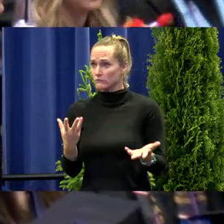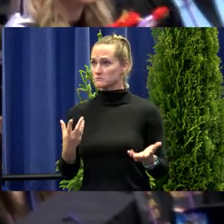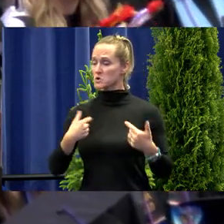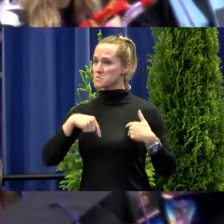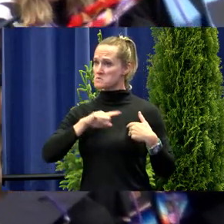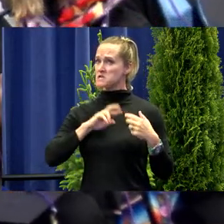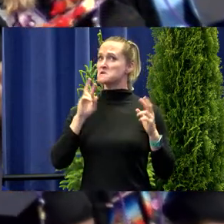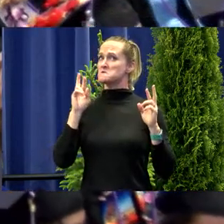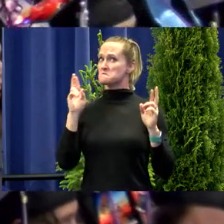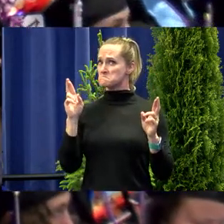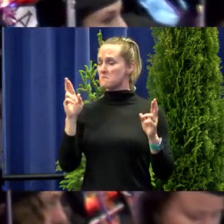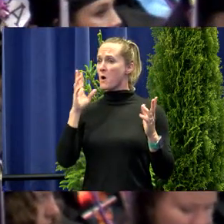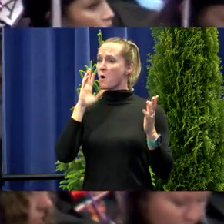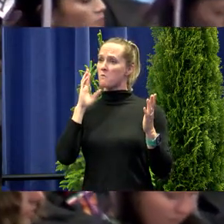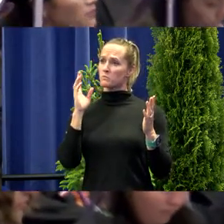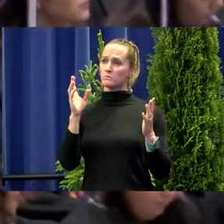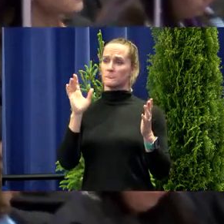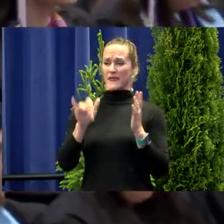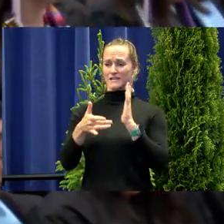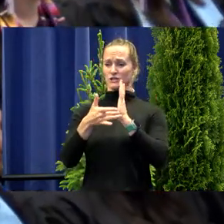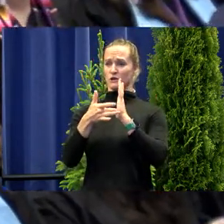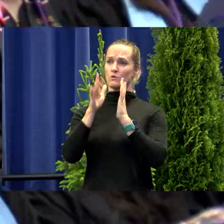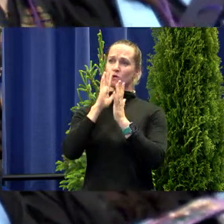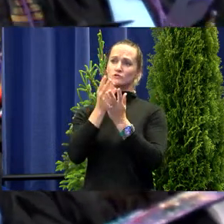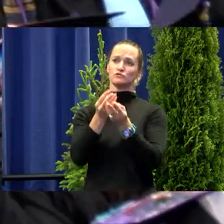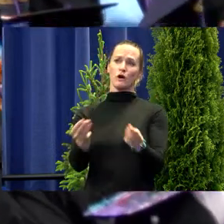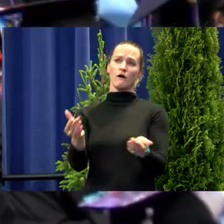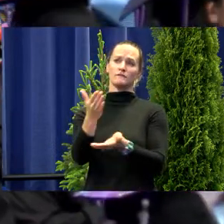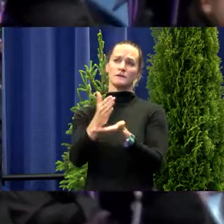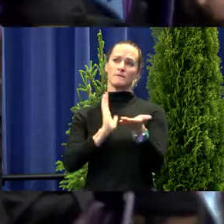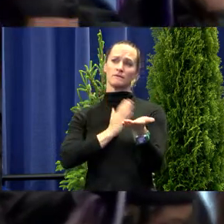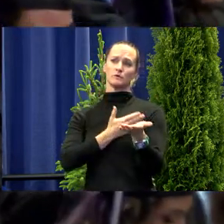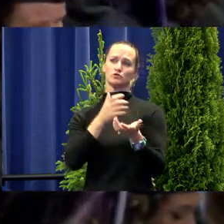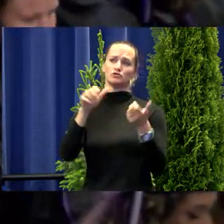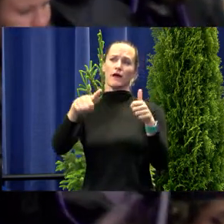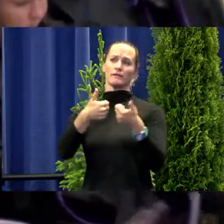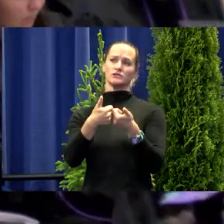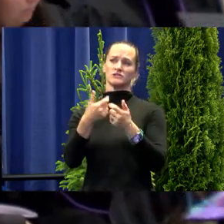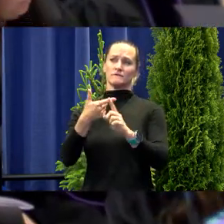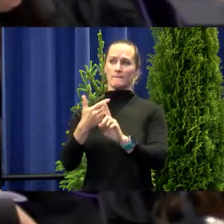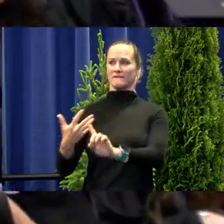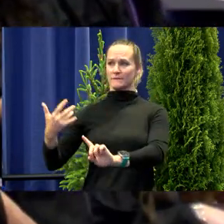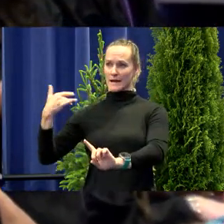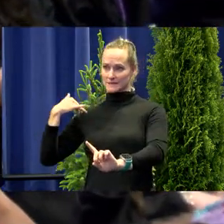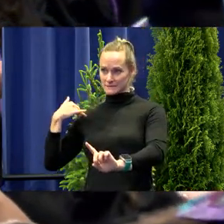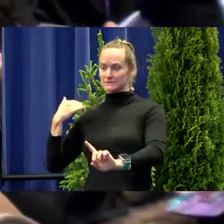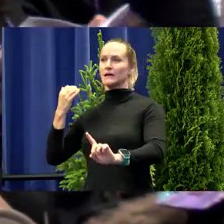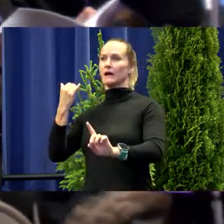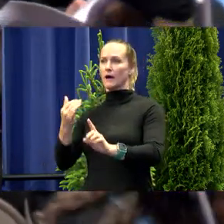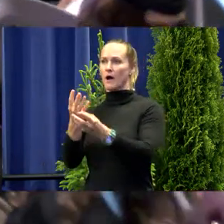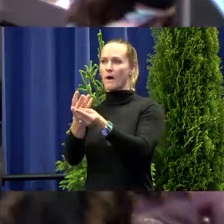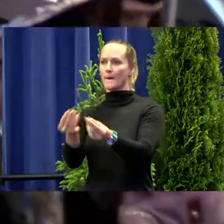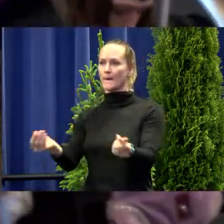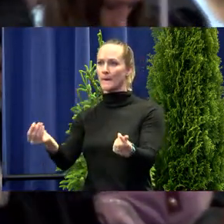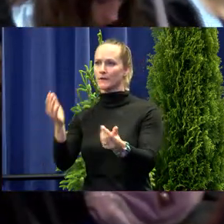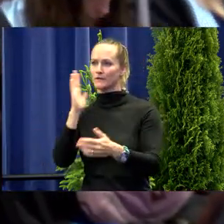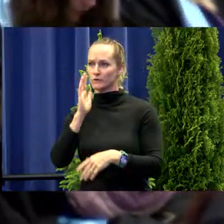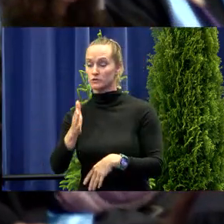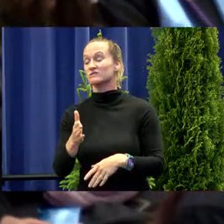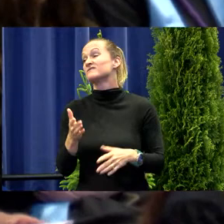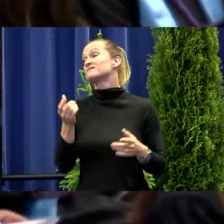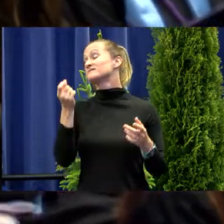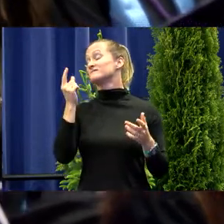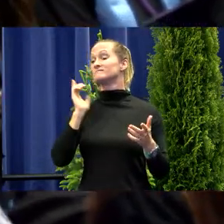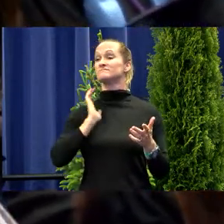that technology can help us solve some of these challenges as it has in the past. After all, it was technology and human